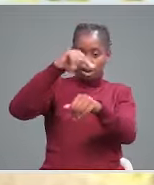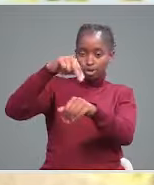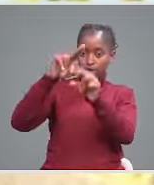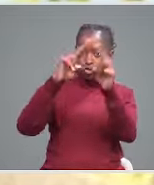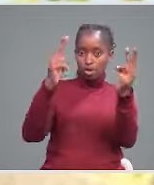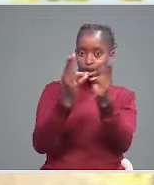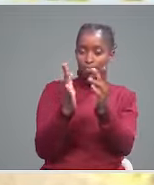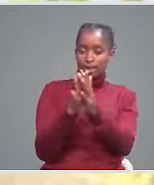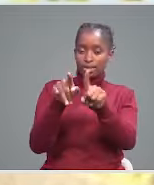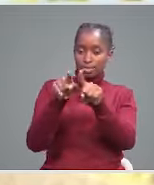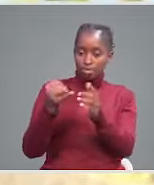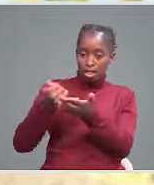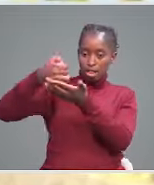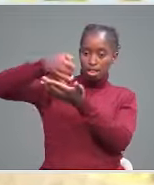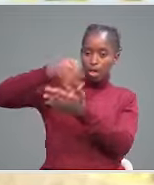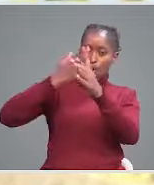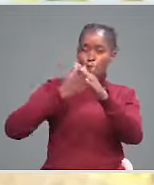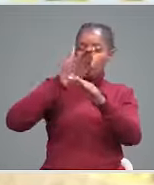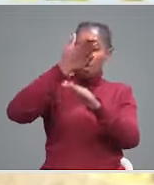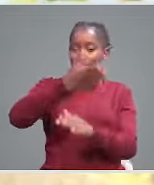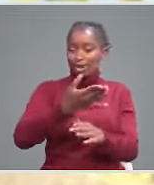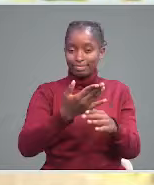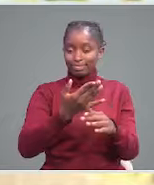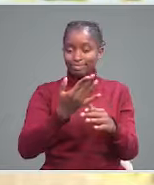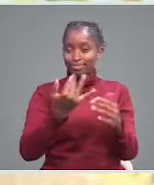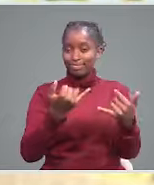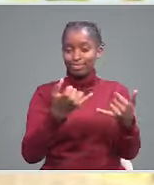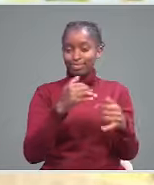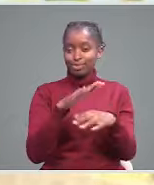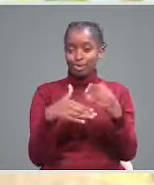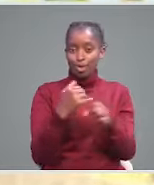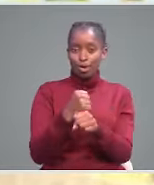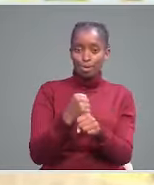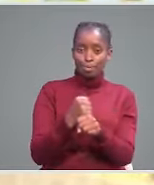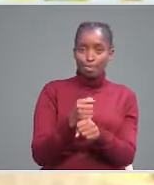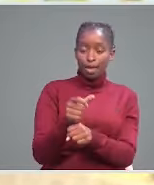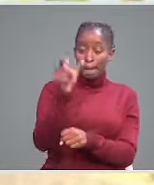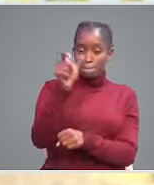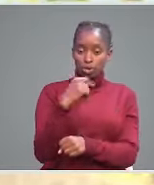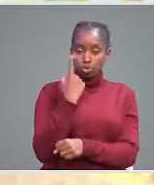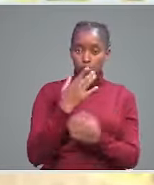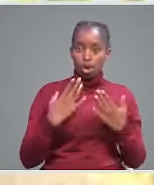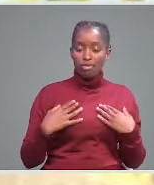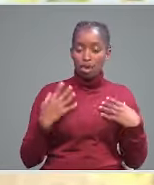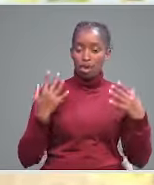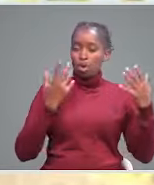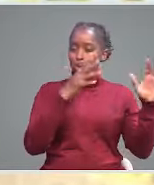and inclusivity is beyond reproach. An effective champion of peace and stability,